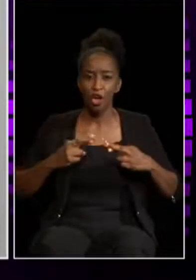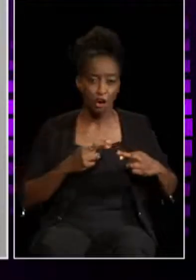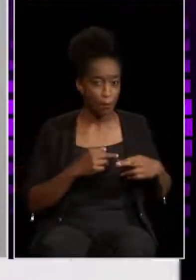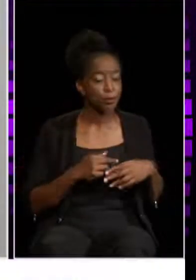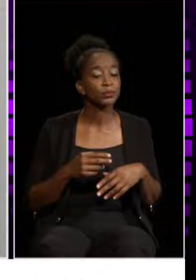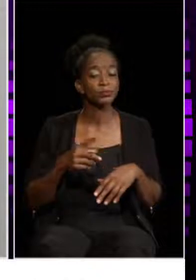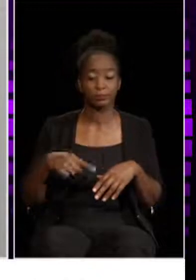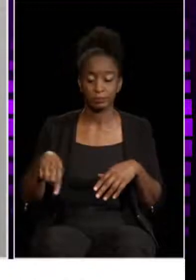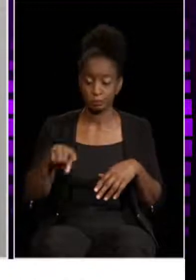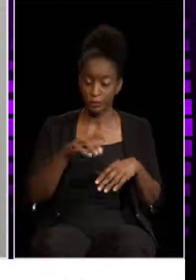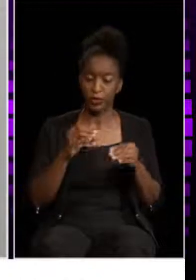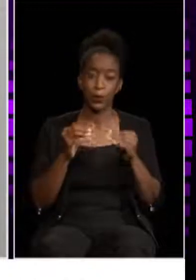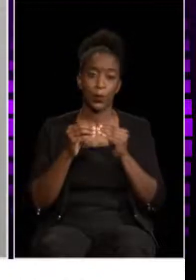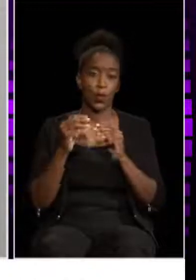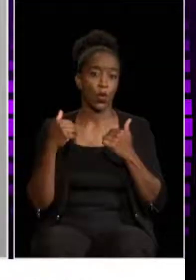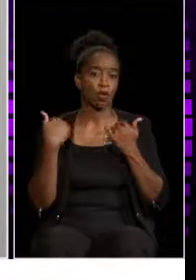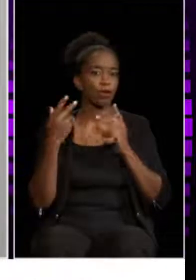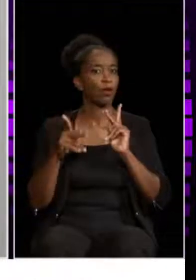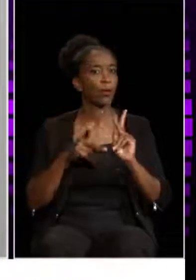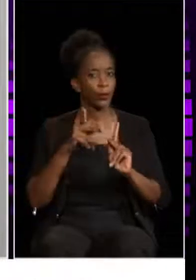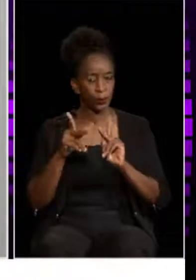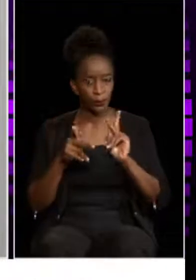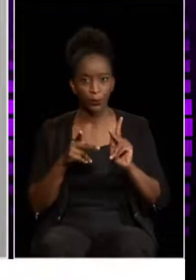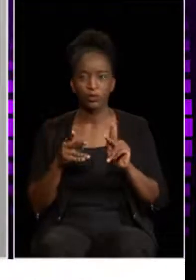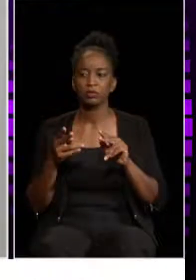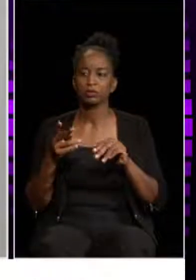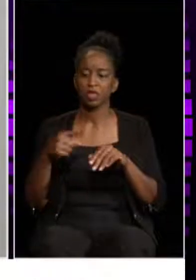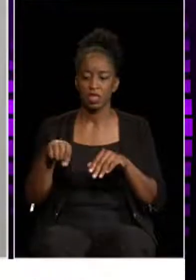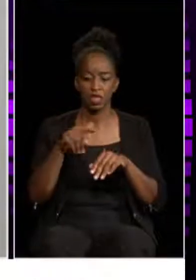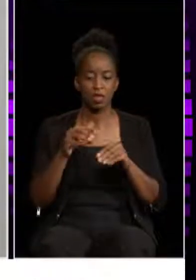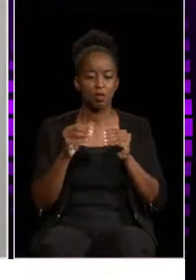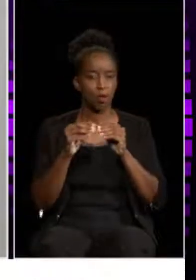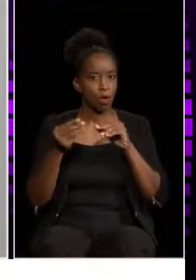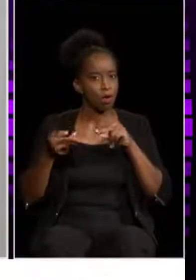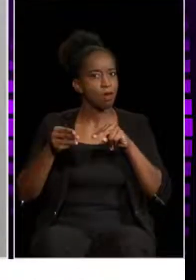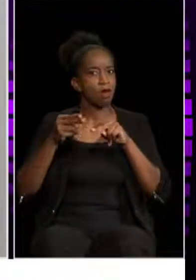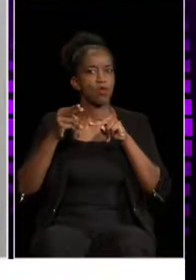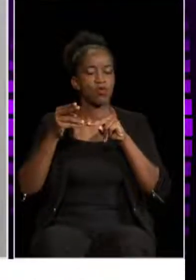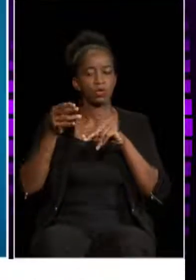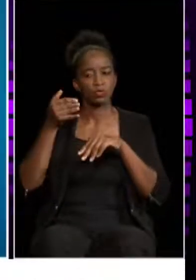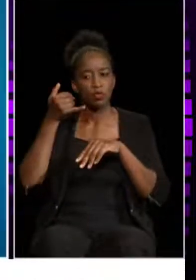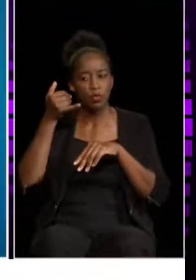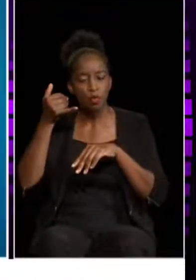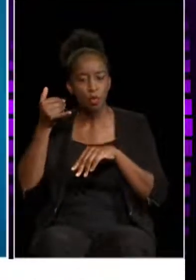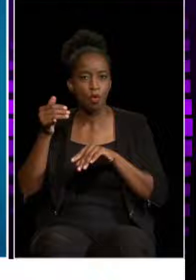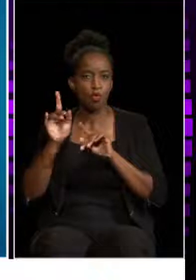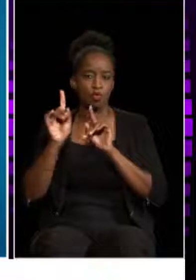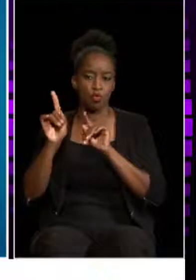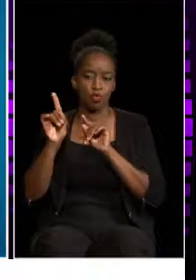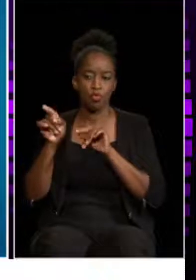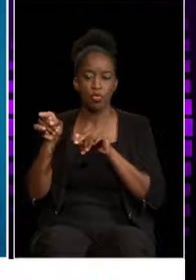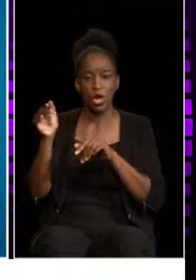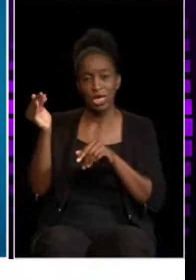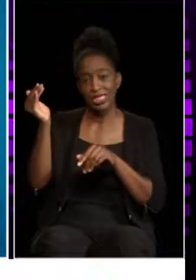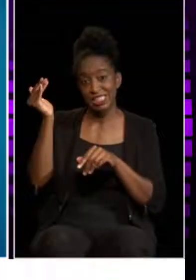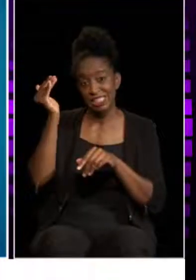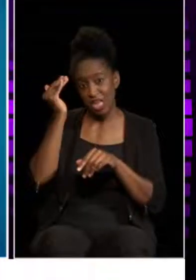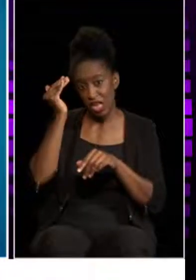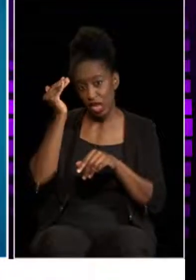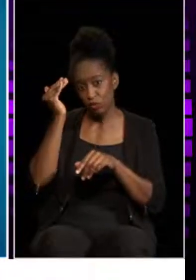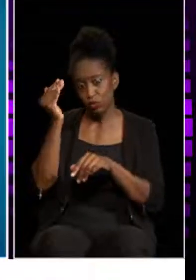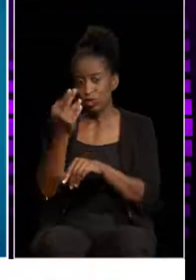was increased it was higher in the 12 to 24 age group. Thank you so much, Dr. Forsyth Hill. Mr.